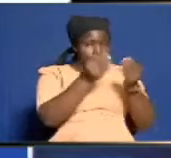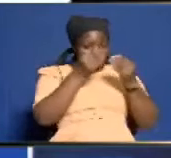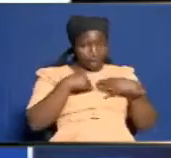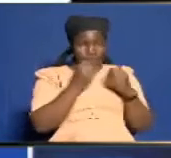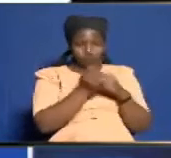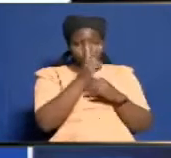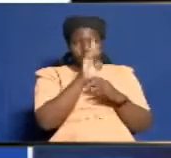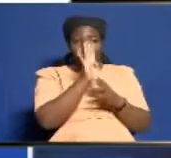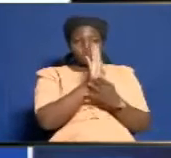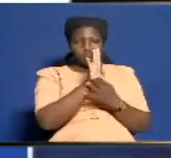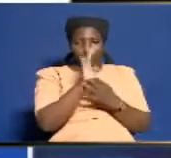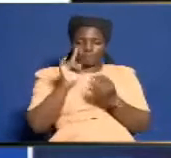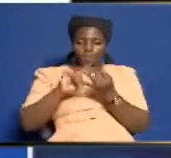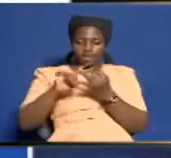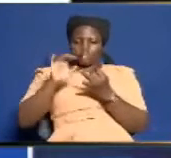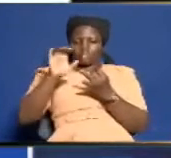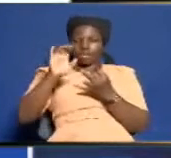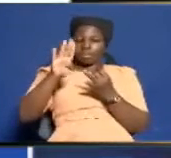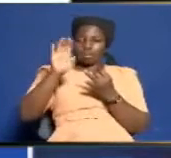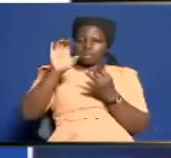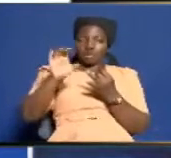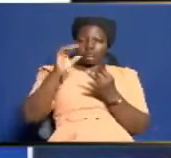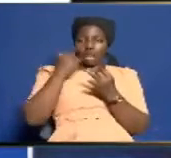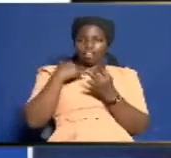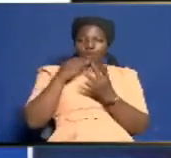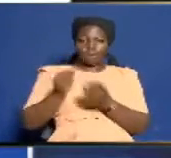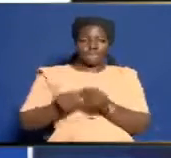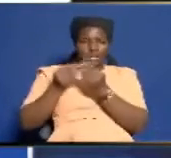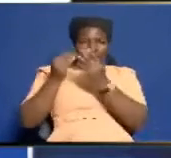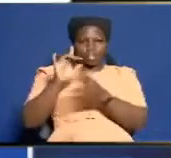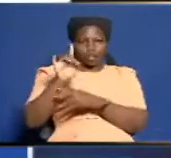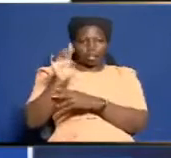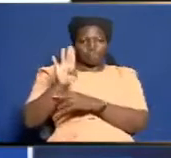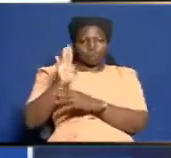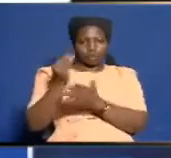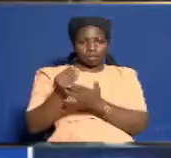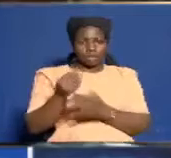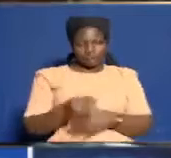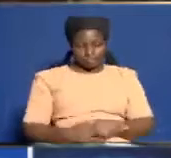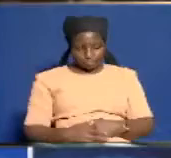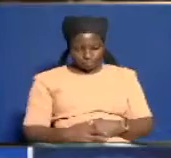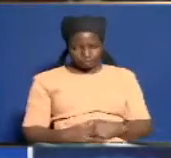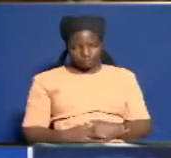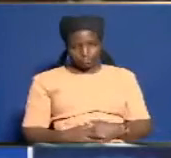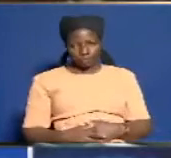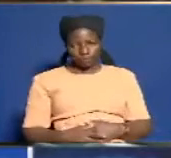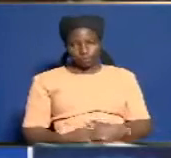the competency-based curriculum has been awarded 1 billion shillings.